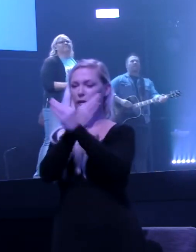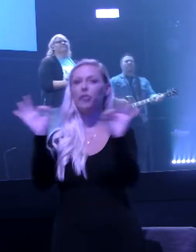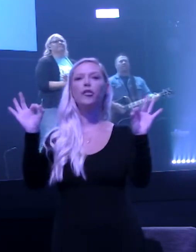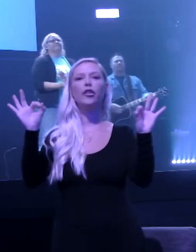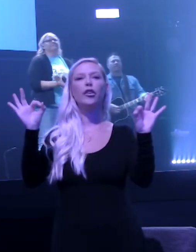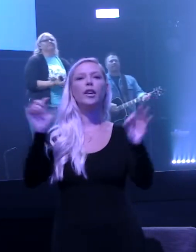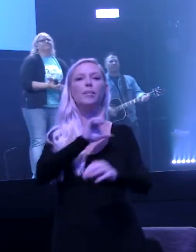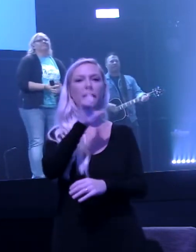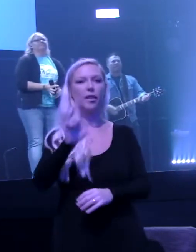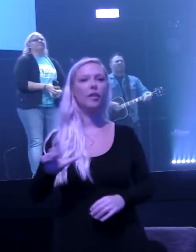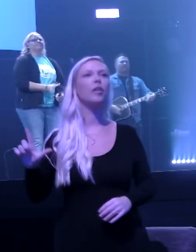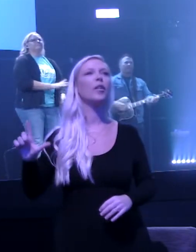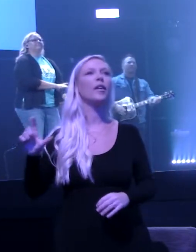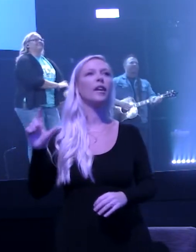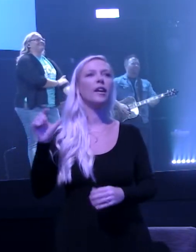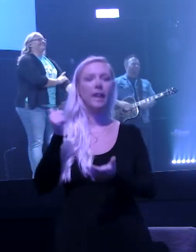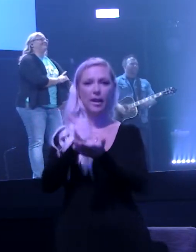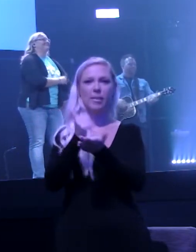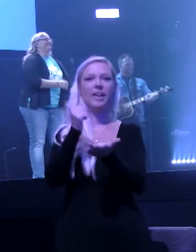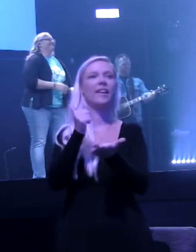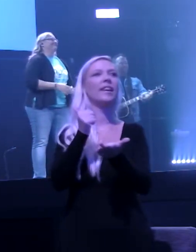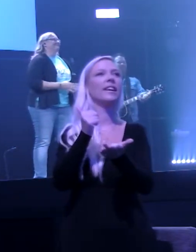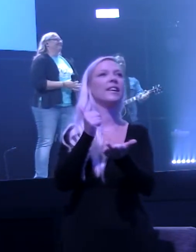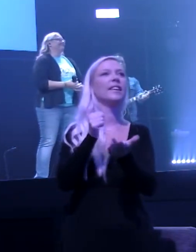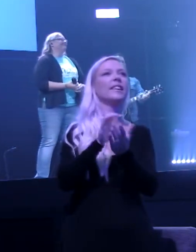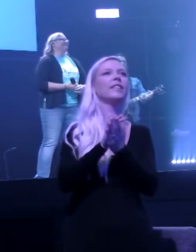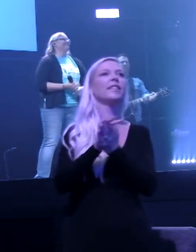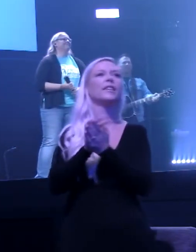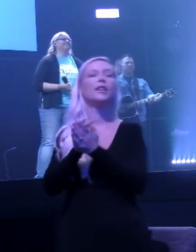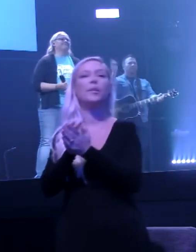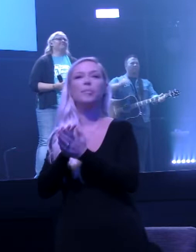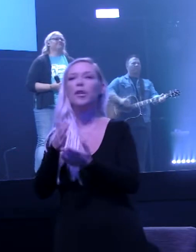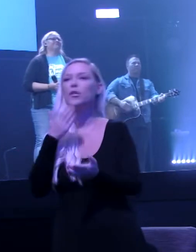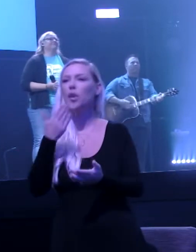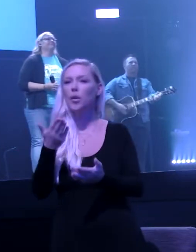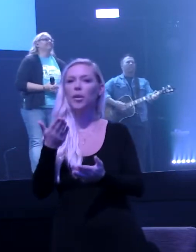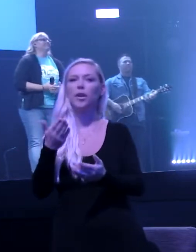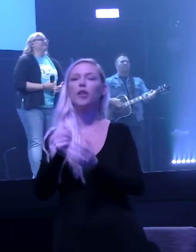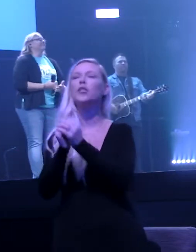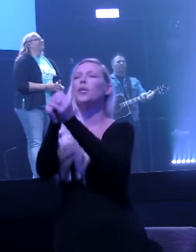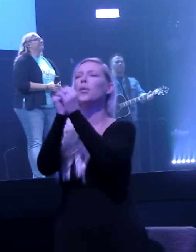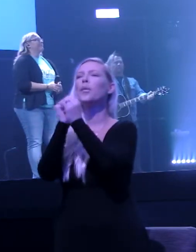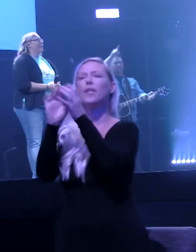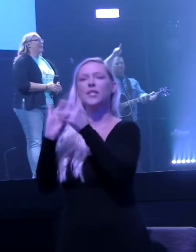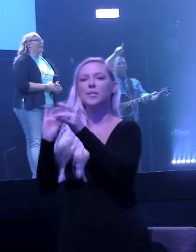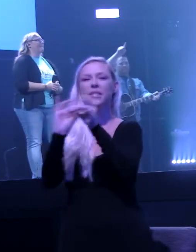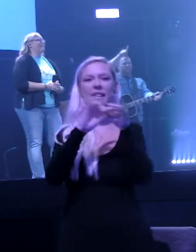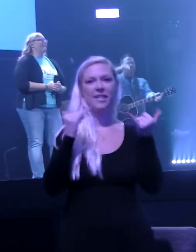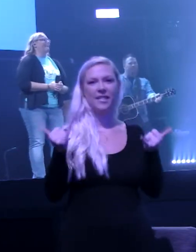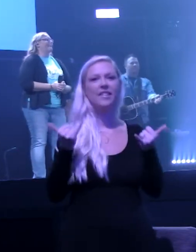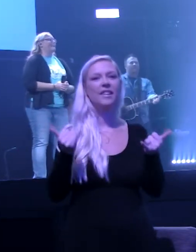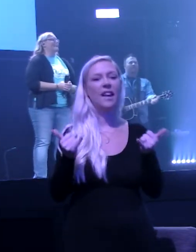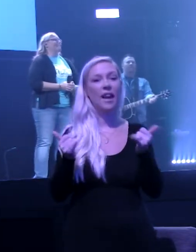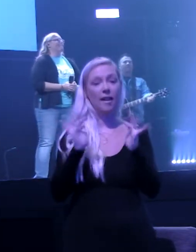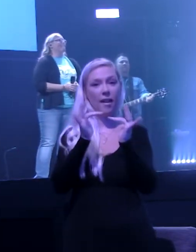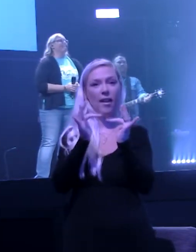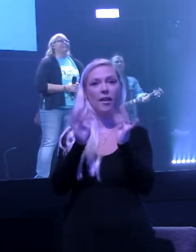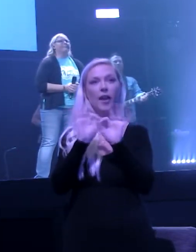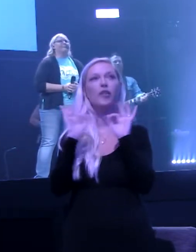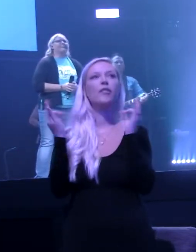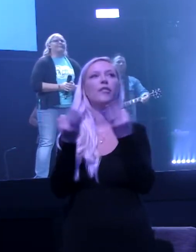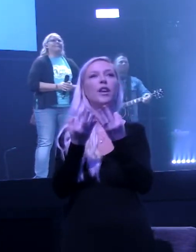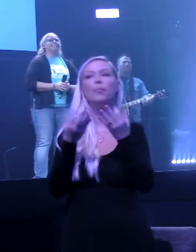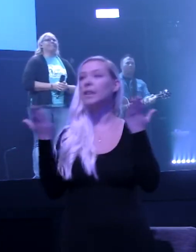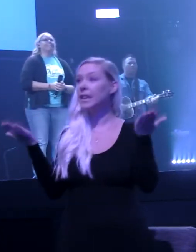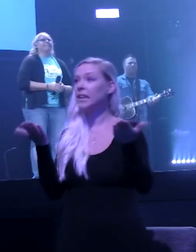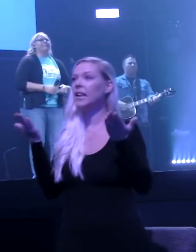Where the Lord is. That's what I'm talking about. So good to worship together today. Online family, here